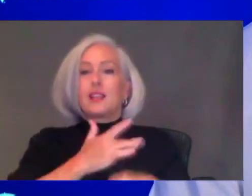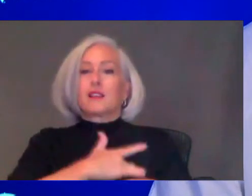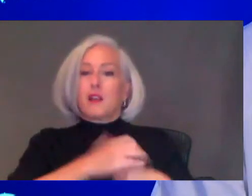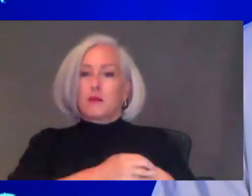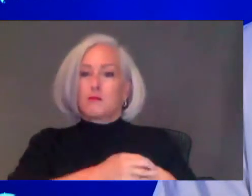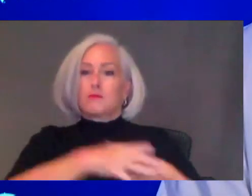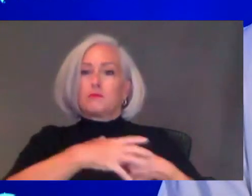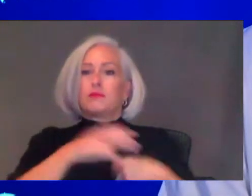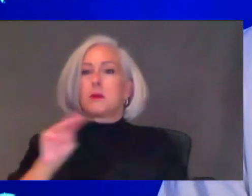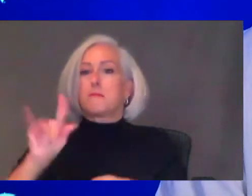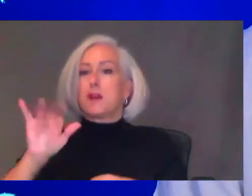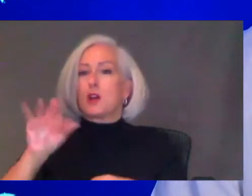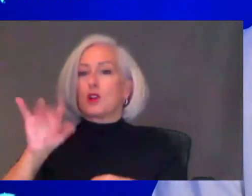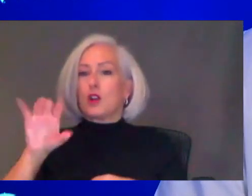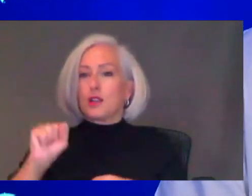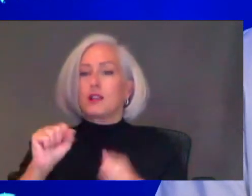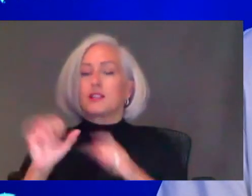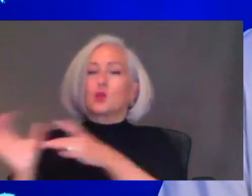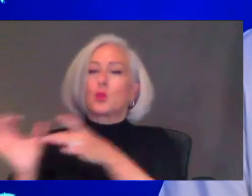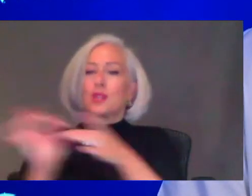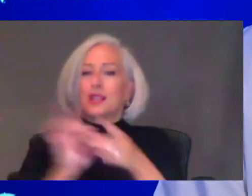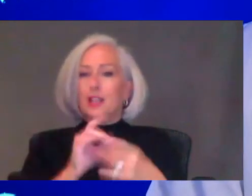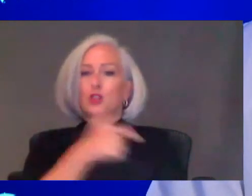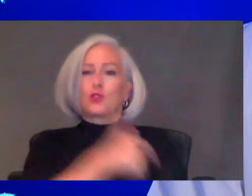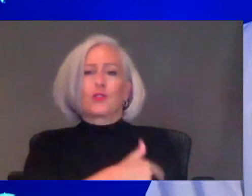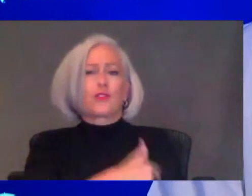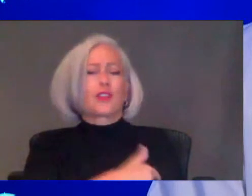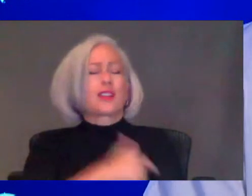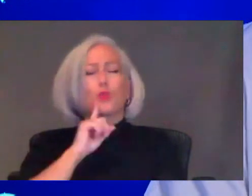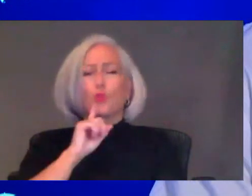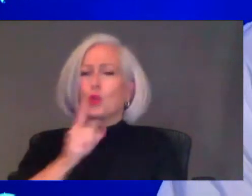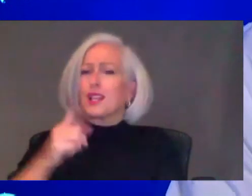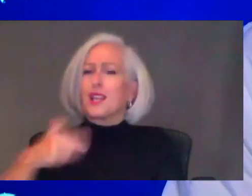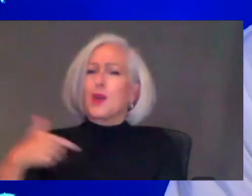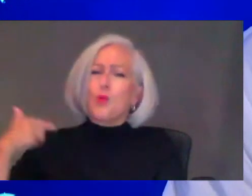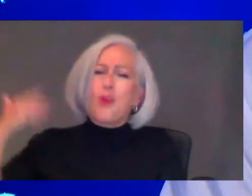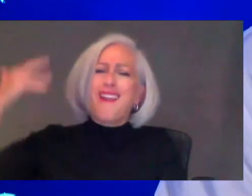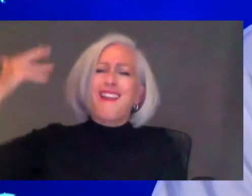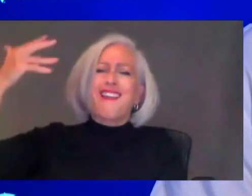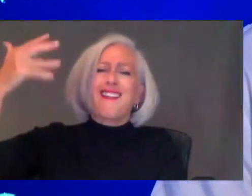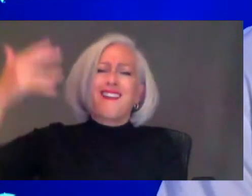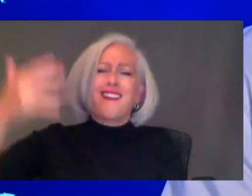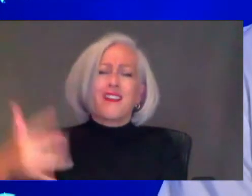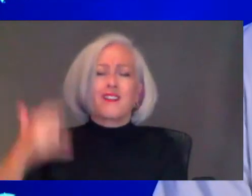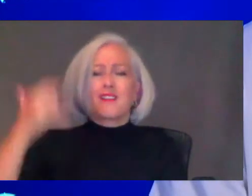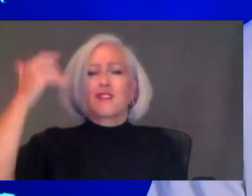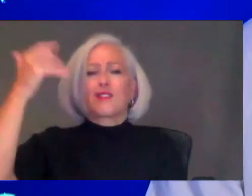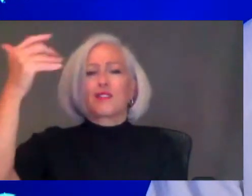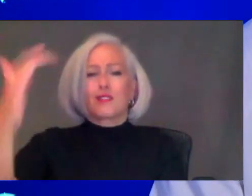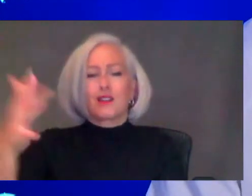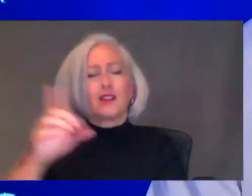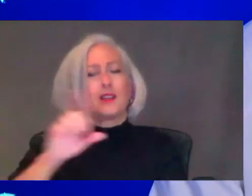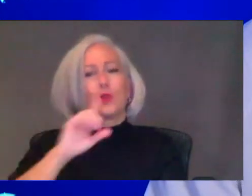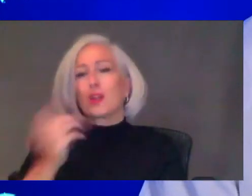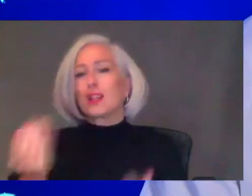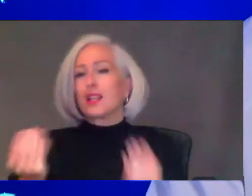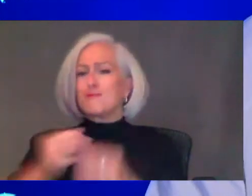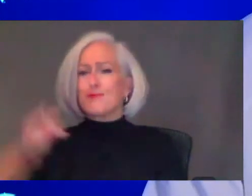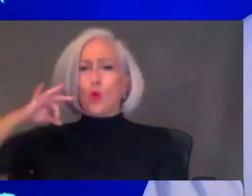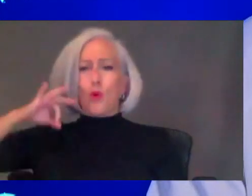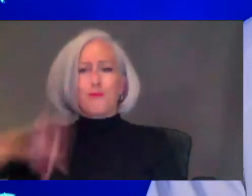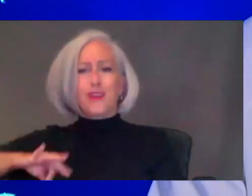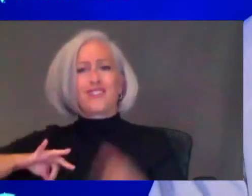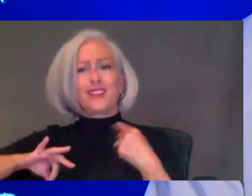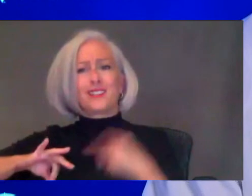Test to Stay. And you're seeing testing at certain schools, but in this one specifically, if the test is negative, they can stay in